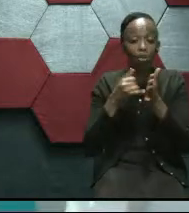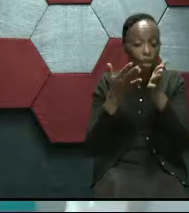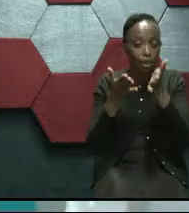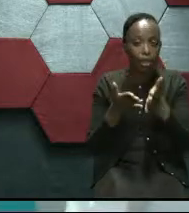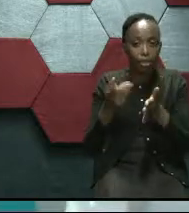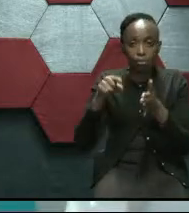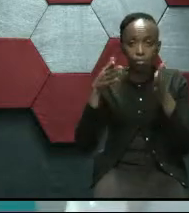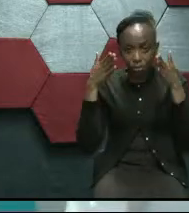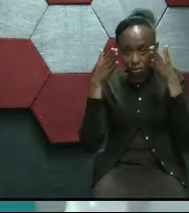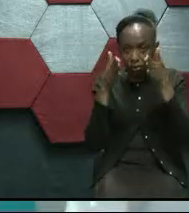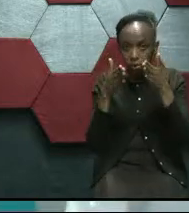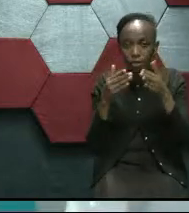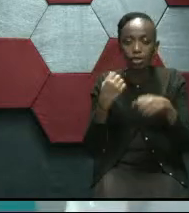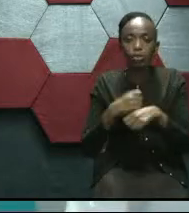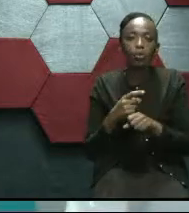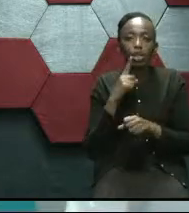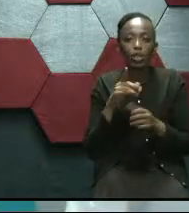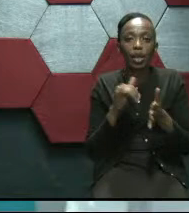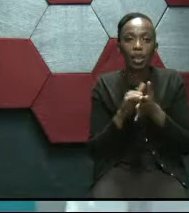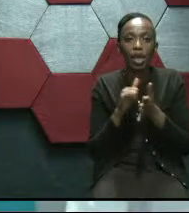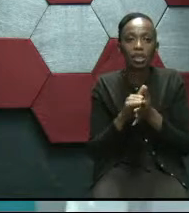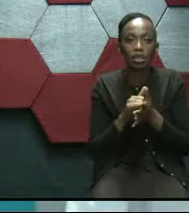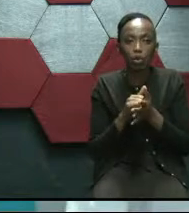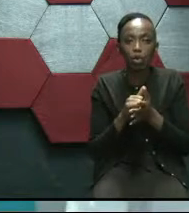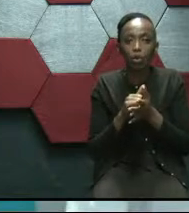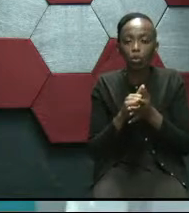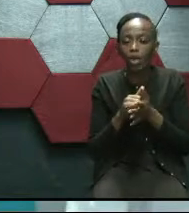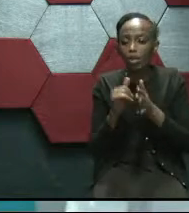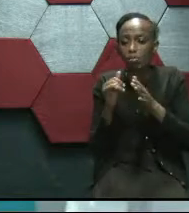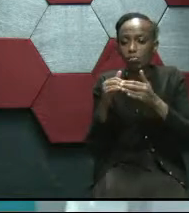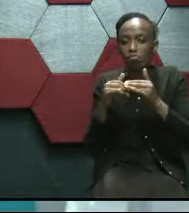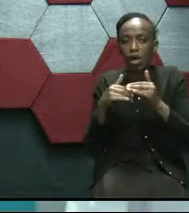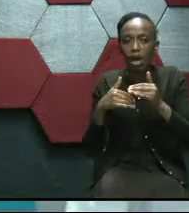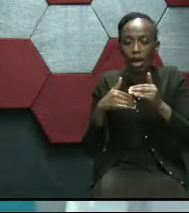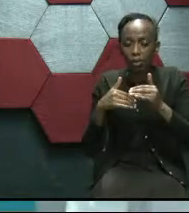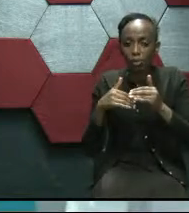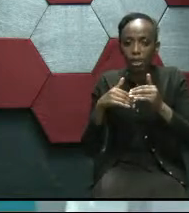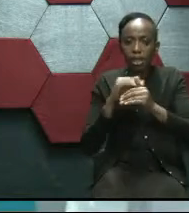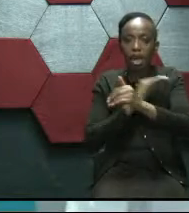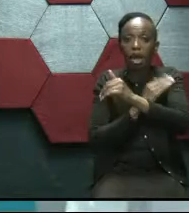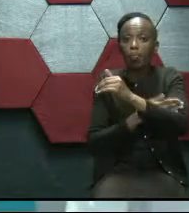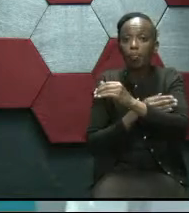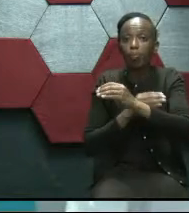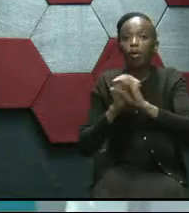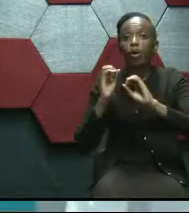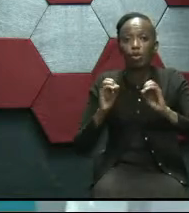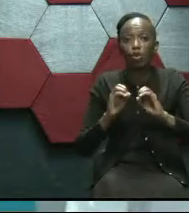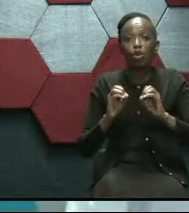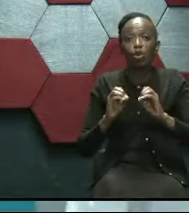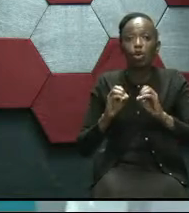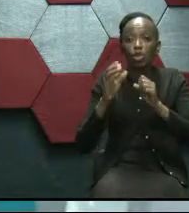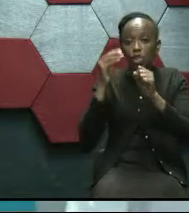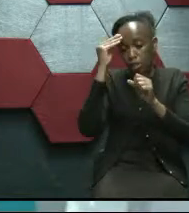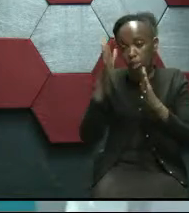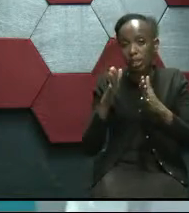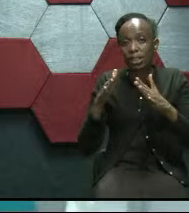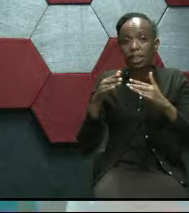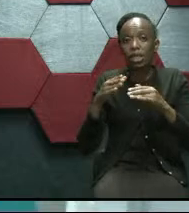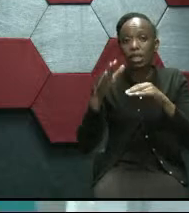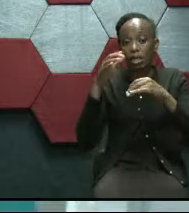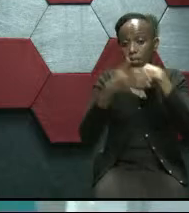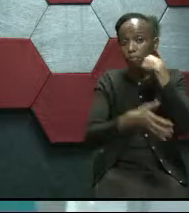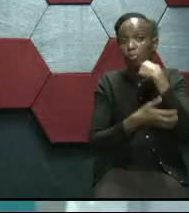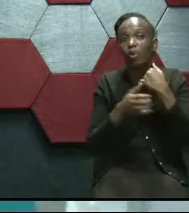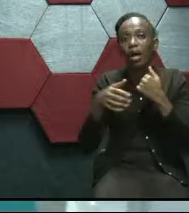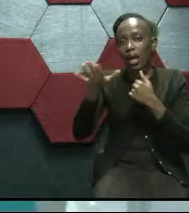are committed to ensuring that we do not let the digital divide disempower students in more marginalised areas of Kenya. And